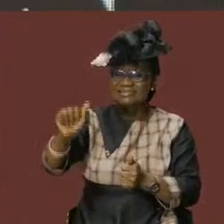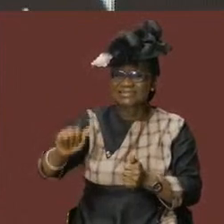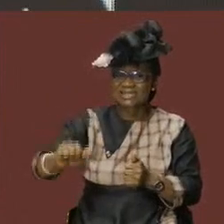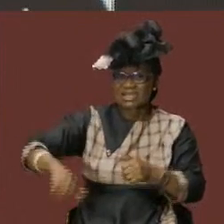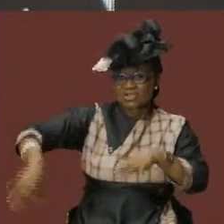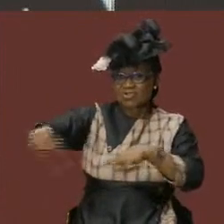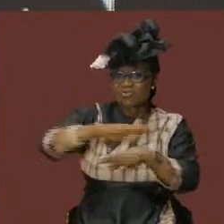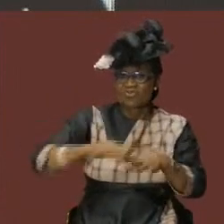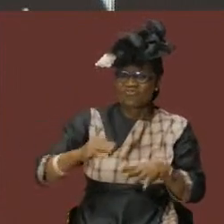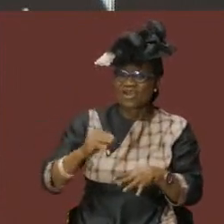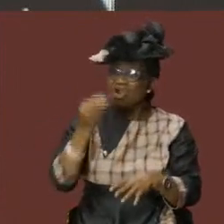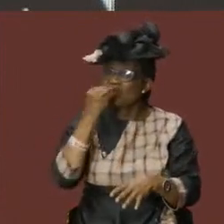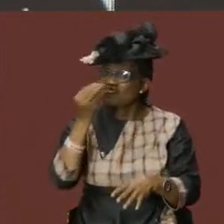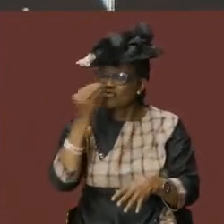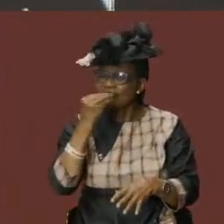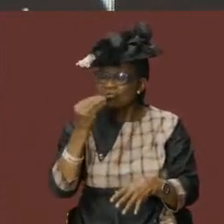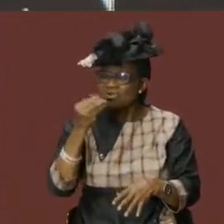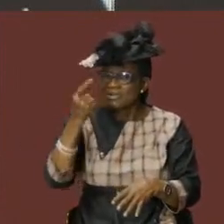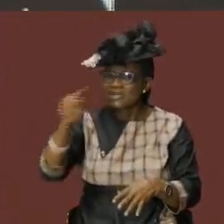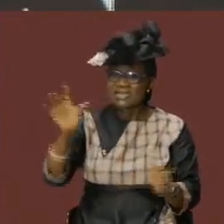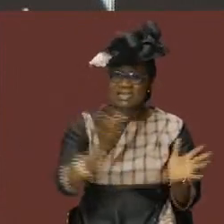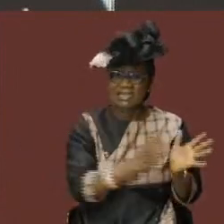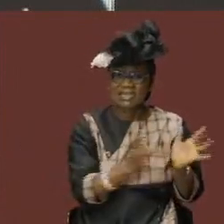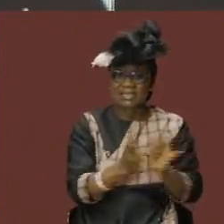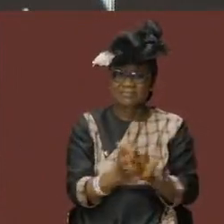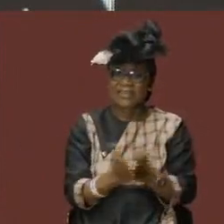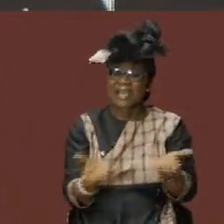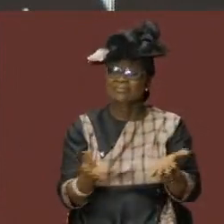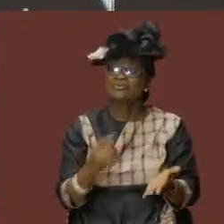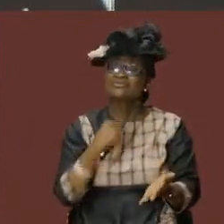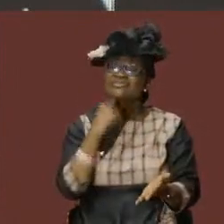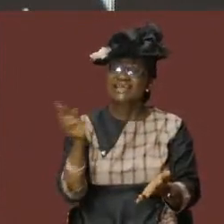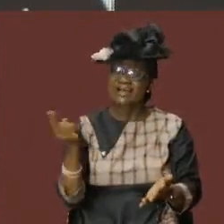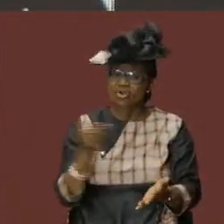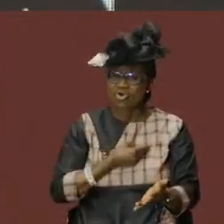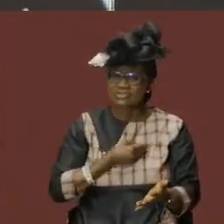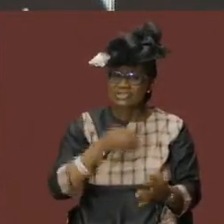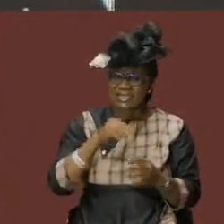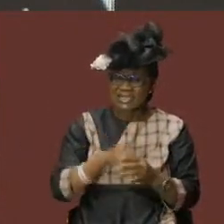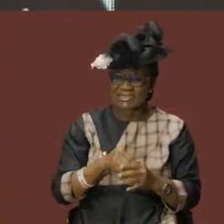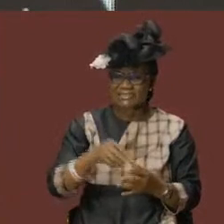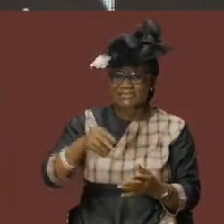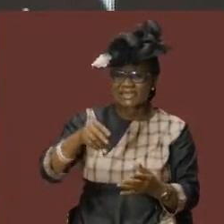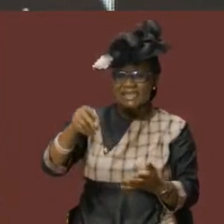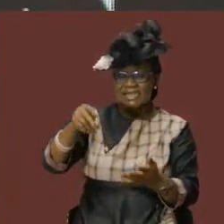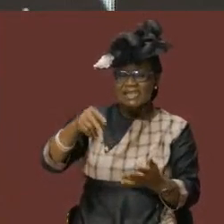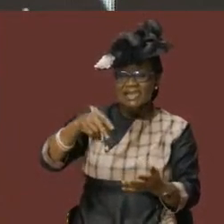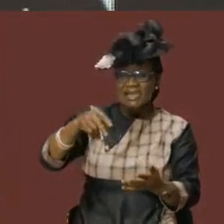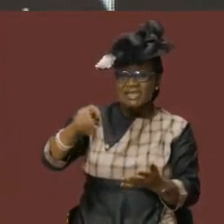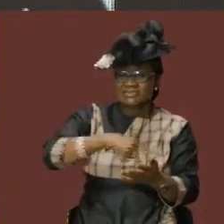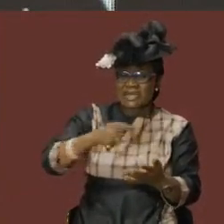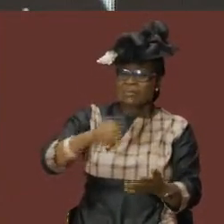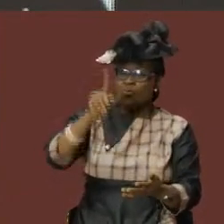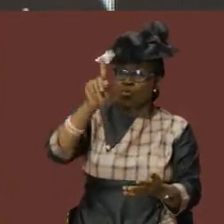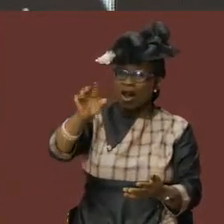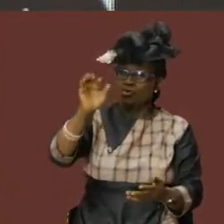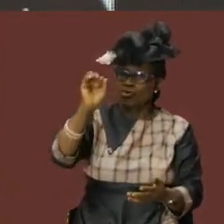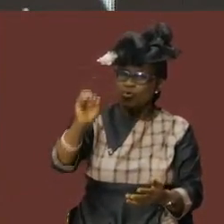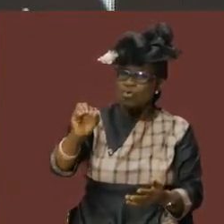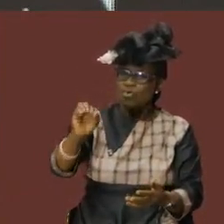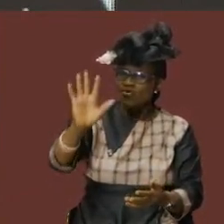The Bible tells us in Psalm 105, verse 37, Psalm 105, verse